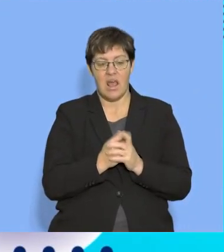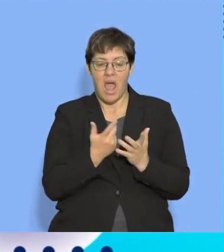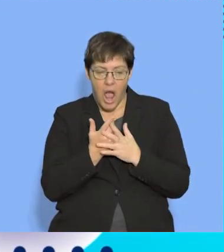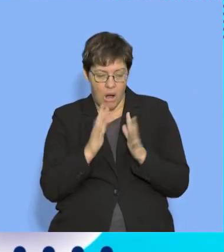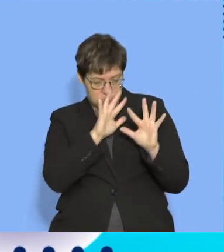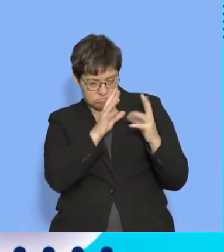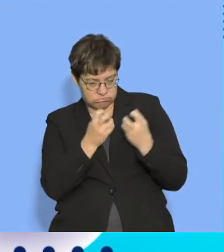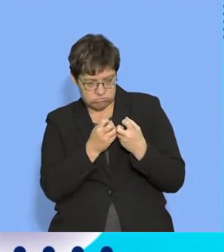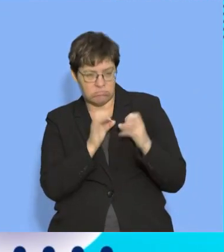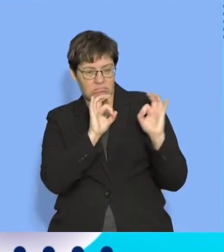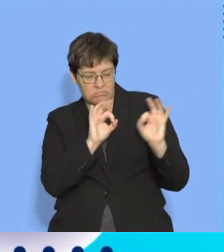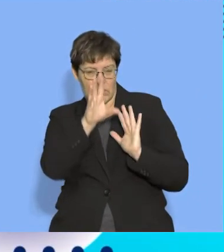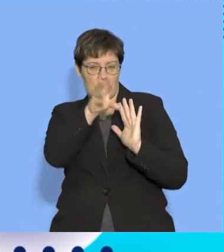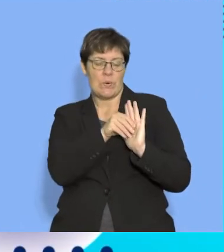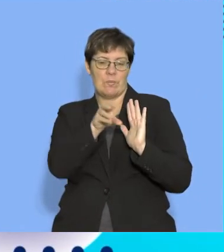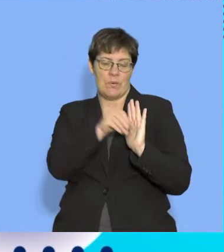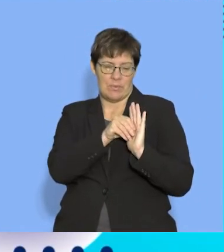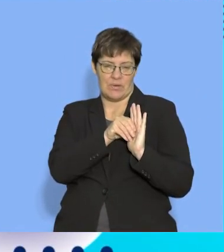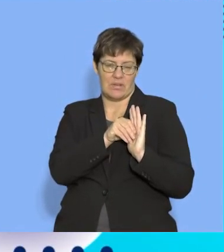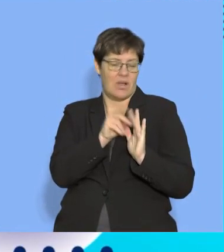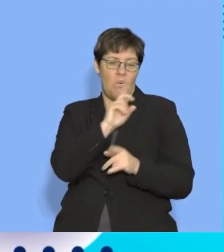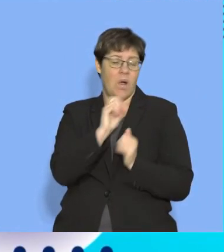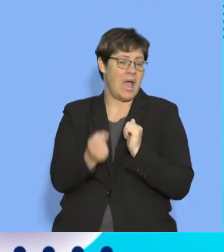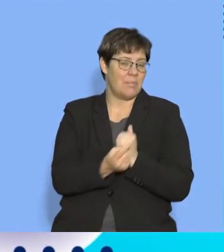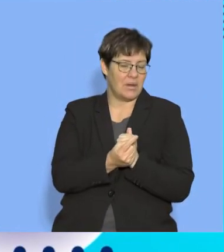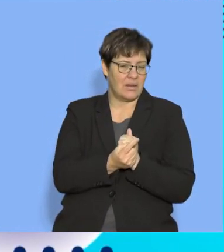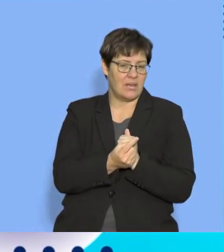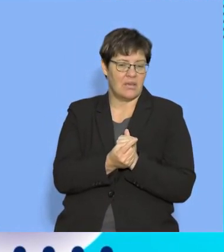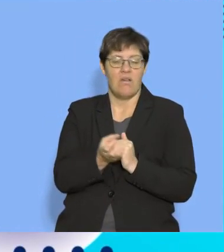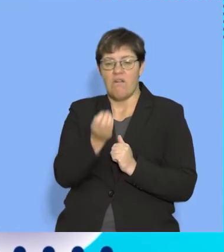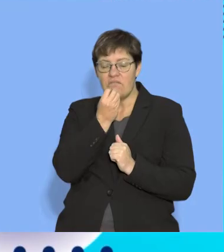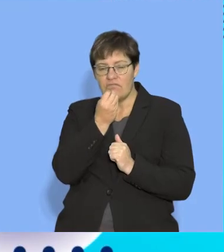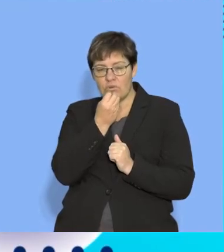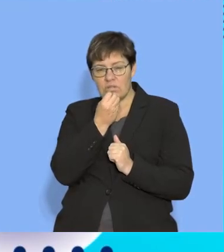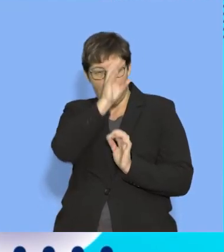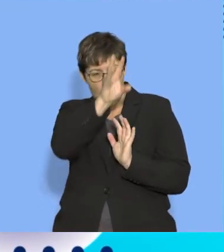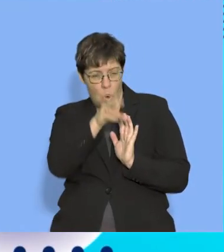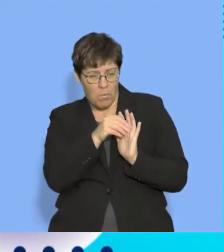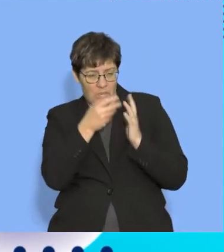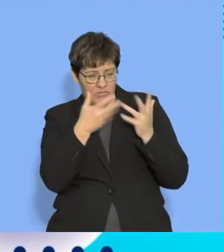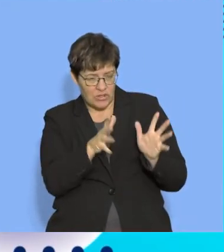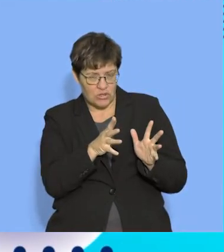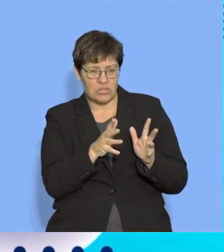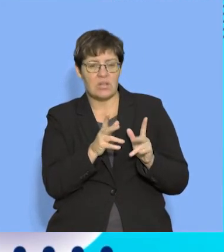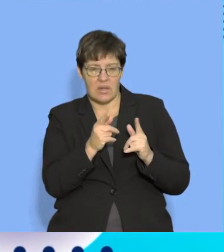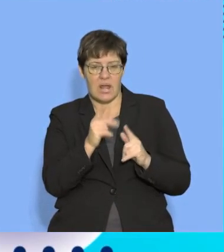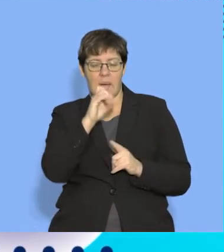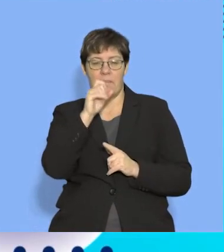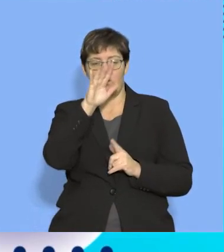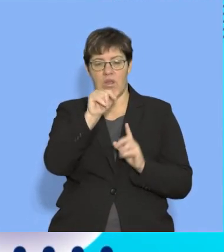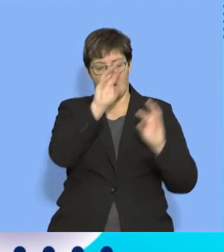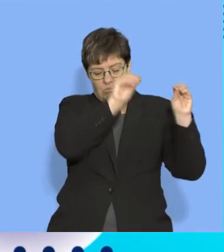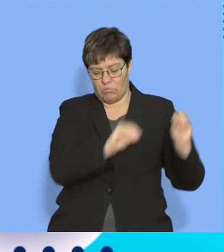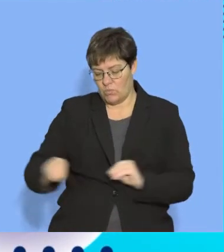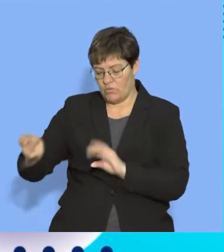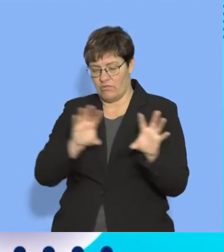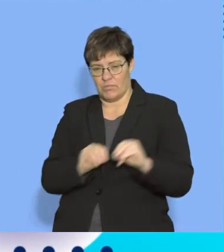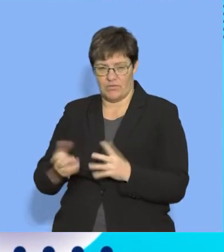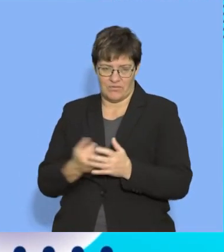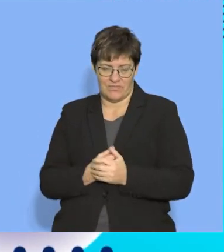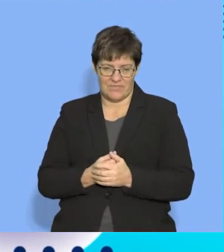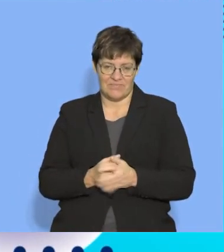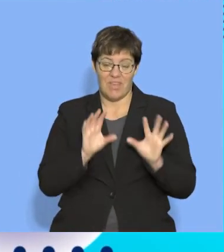villi, look at how it's structurally adapted for efficient absorption, look at what happens to the nutrients once they're absorbed in the capillaries